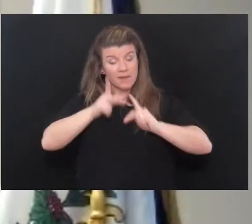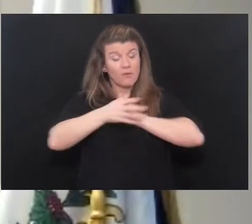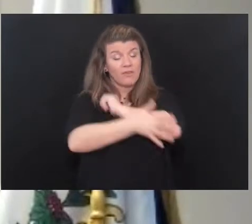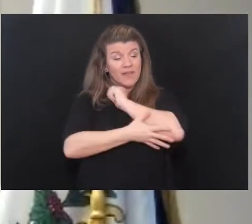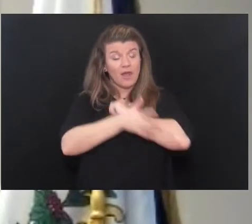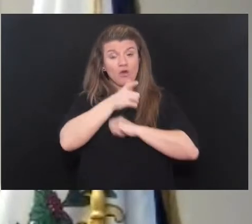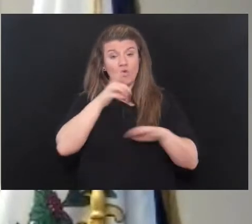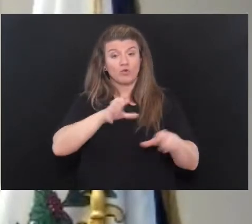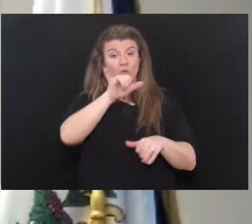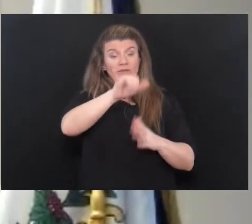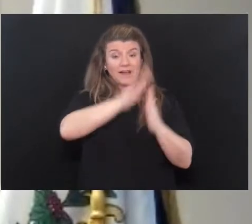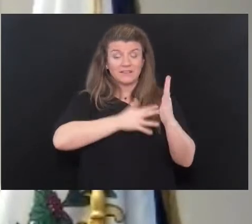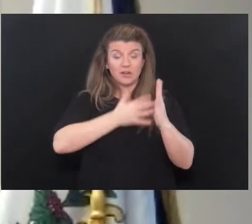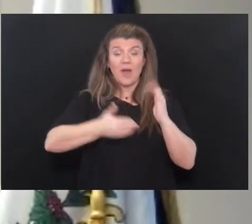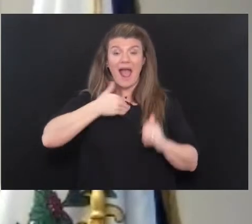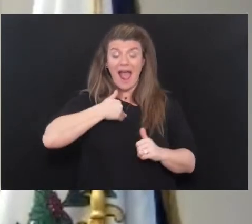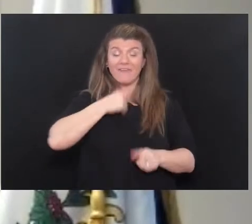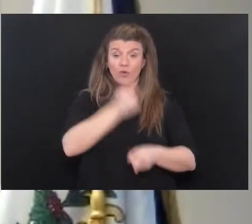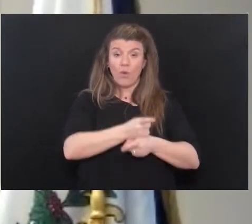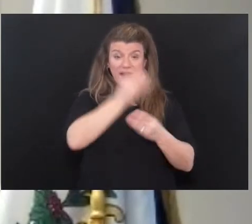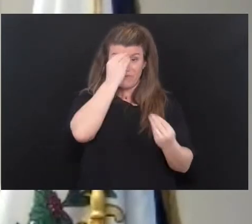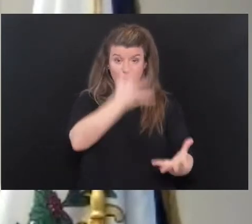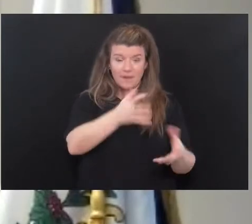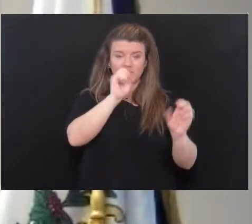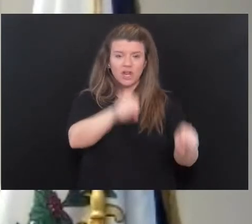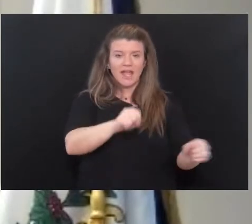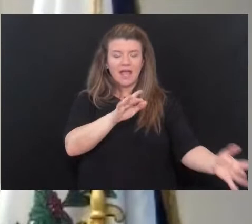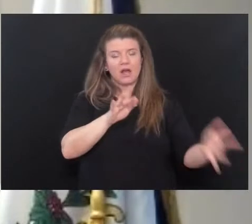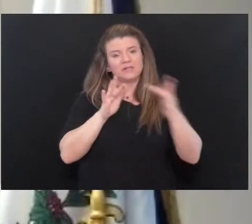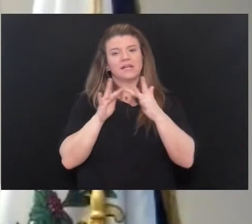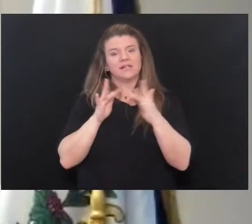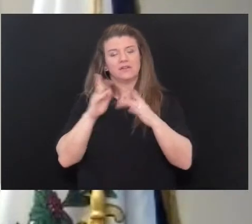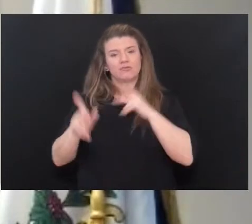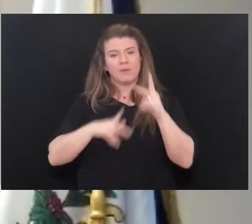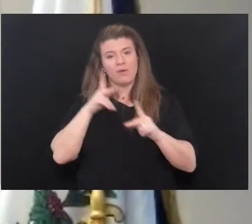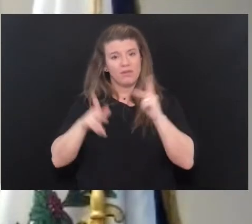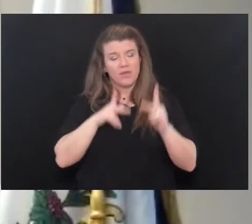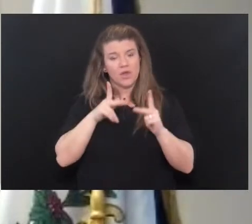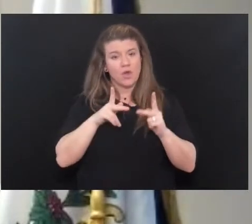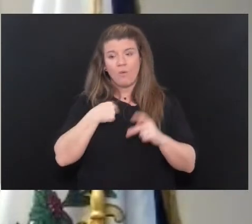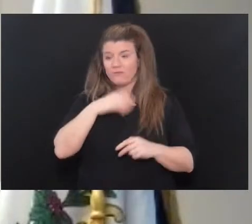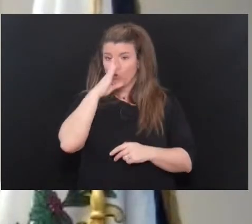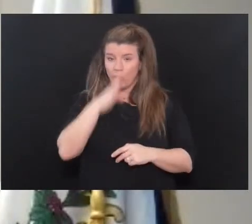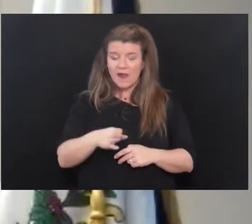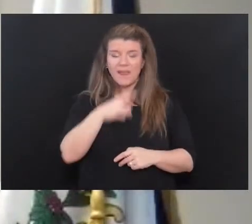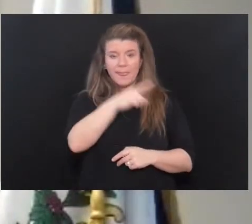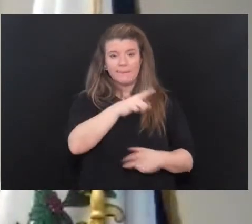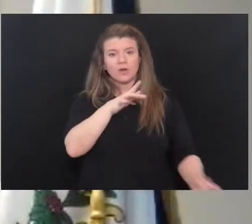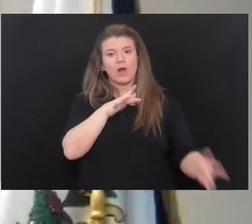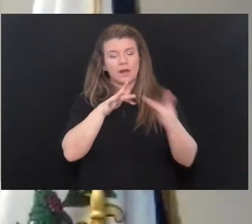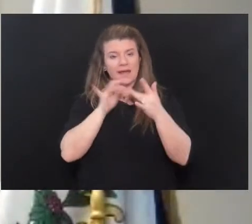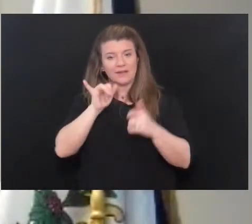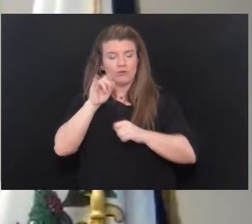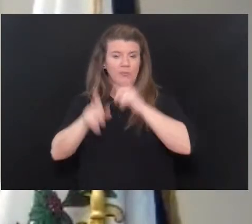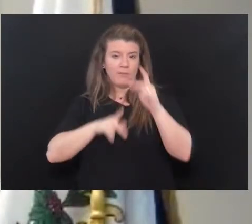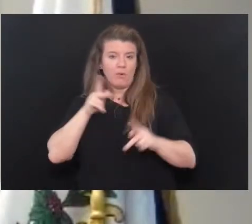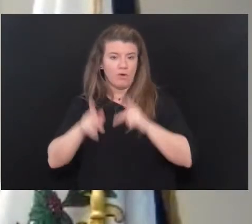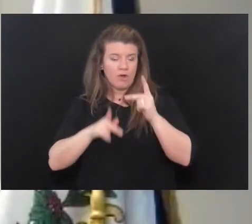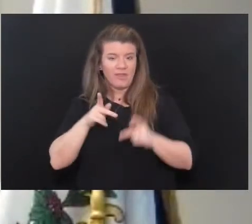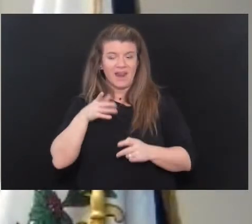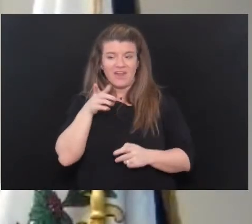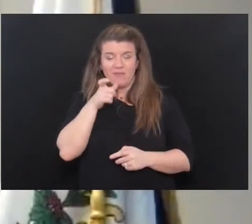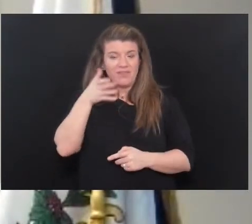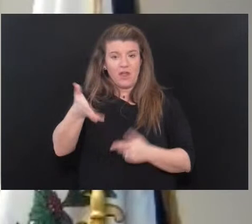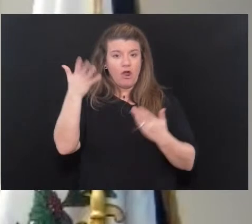doing that scheduling have that information and can contact those folks. We've directed them to contact individuals that have been